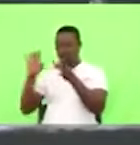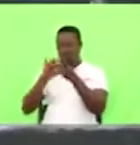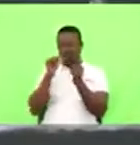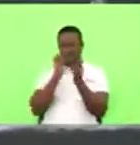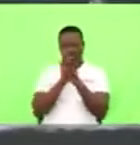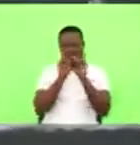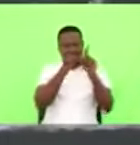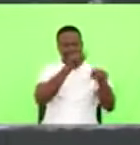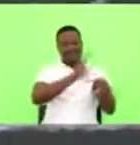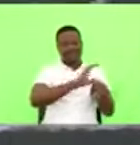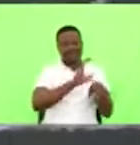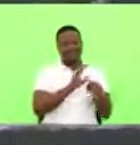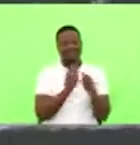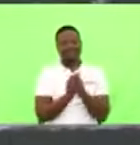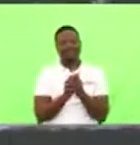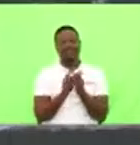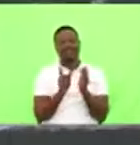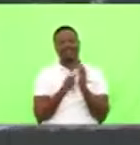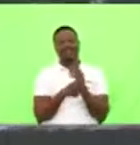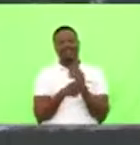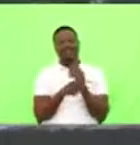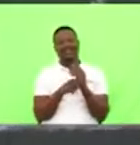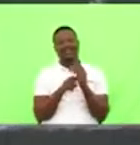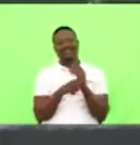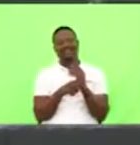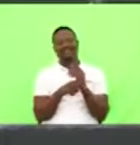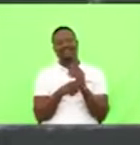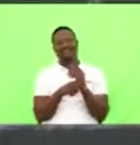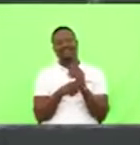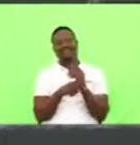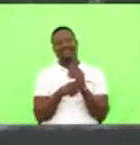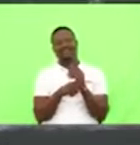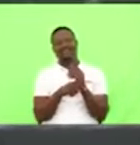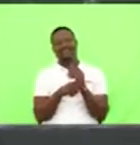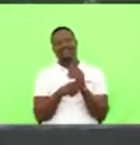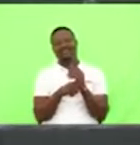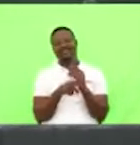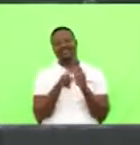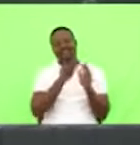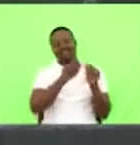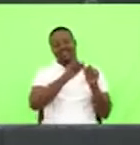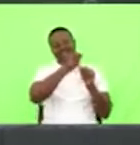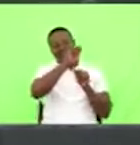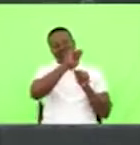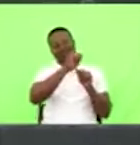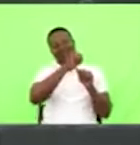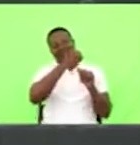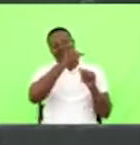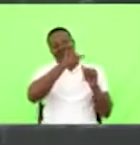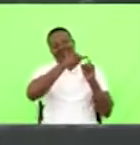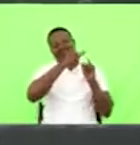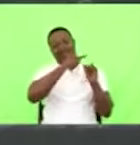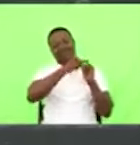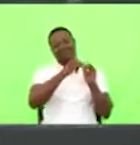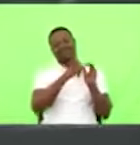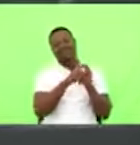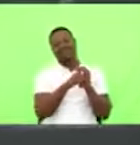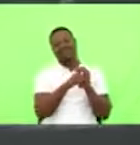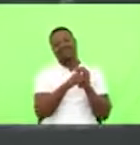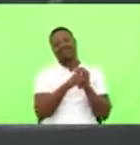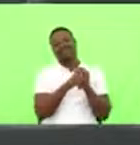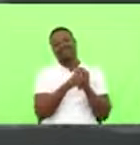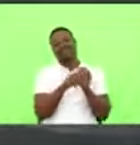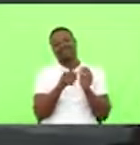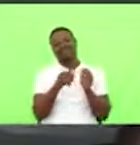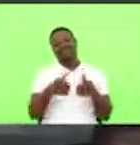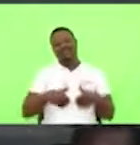church. But when the altar call was made, not knowing that they were hiding in the back of the house, two young